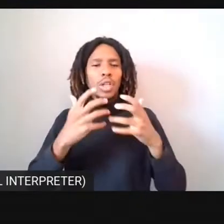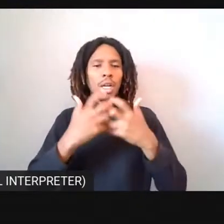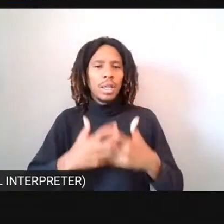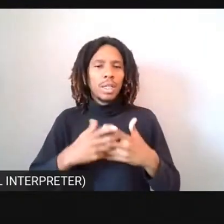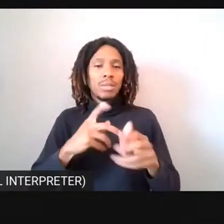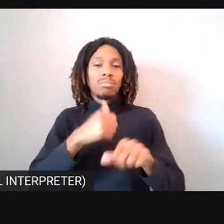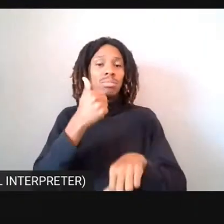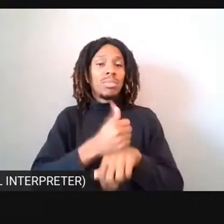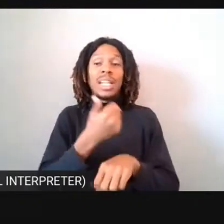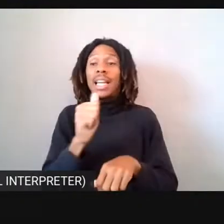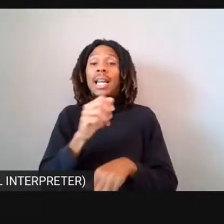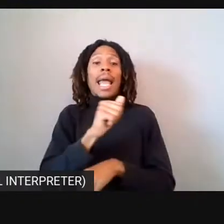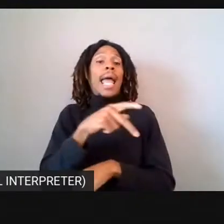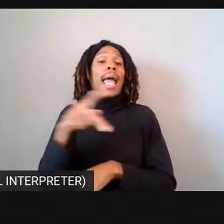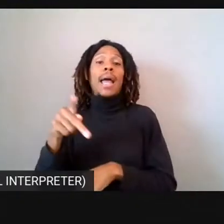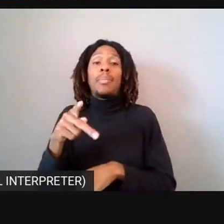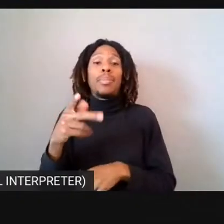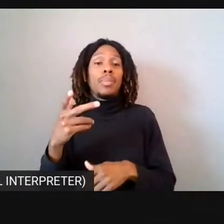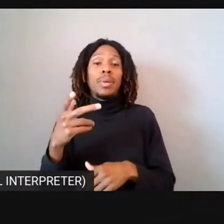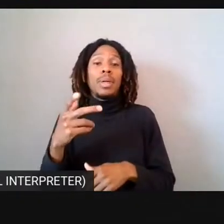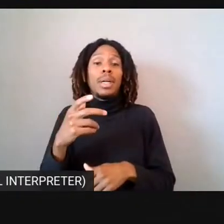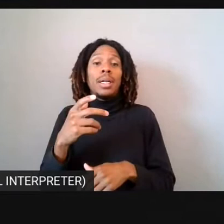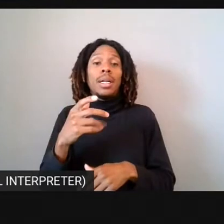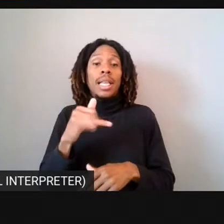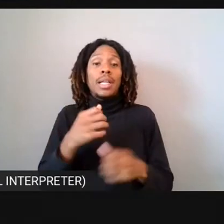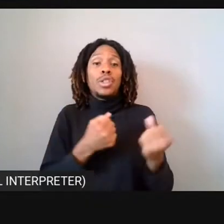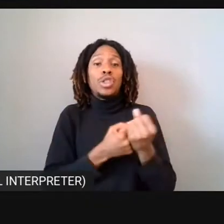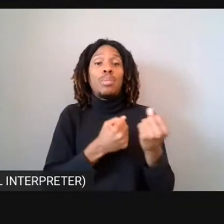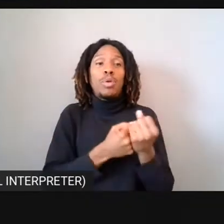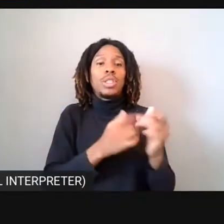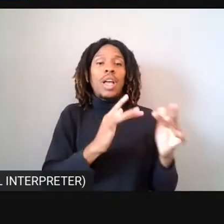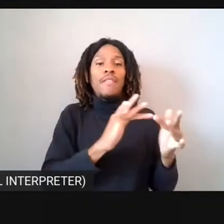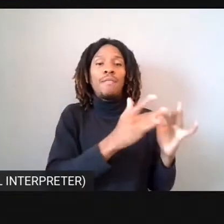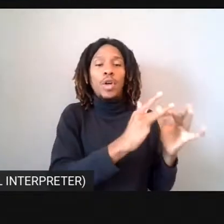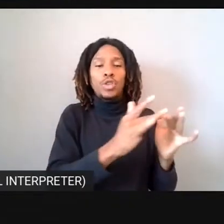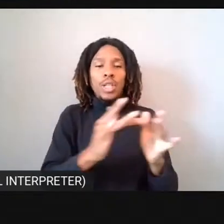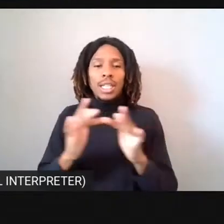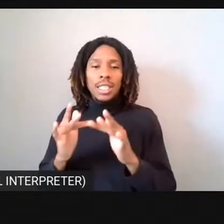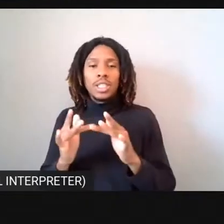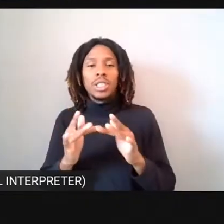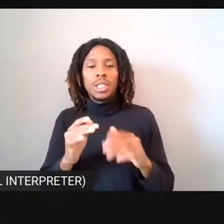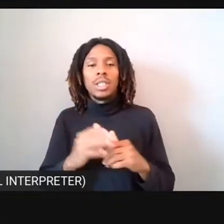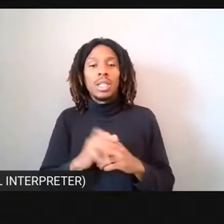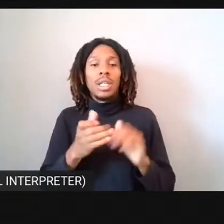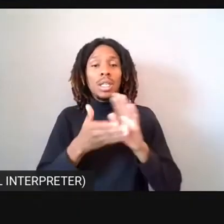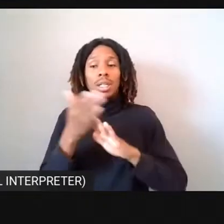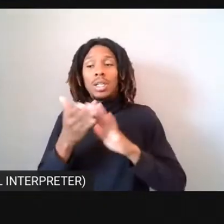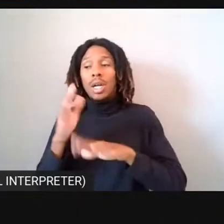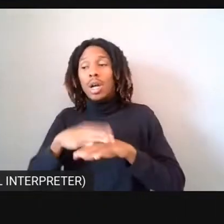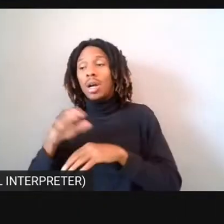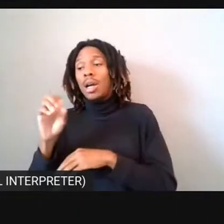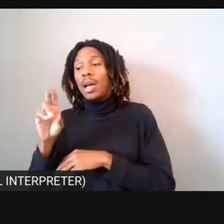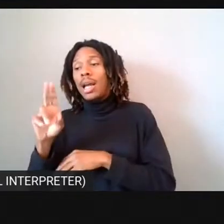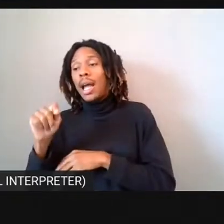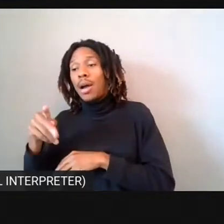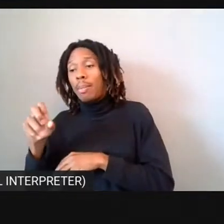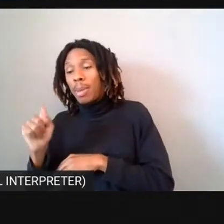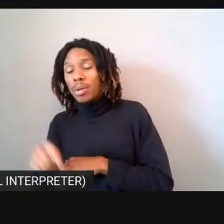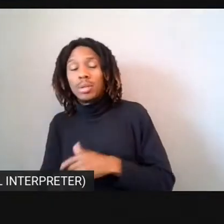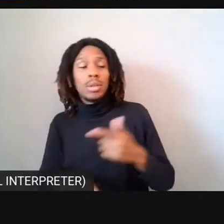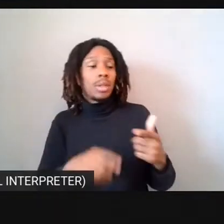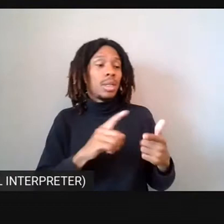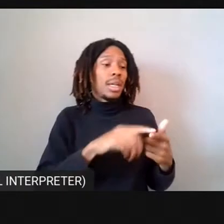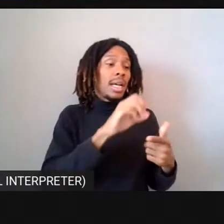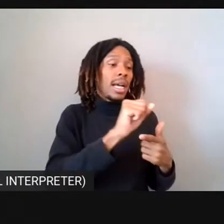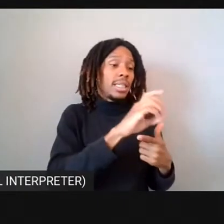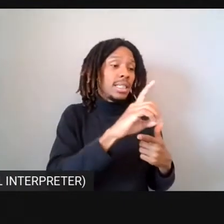install any application that is that supports virtualization onto it. So it can run on an outpost, it can run on the